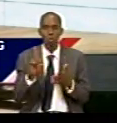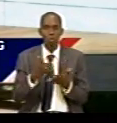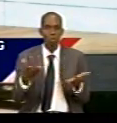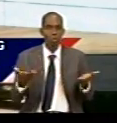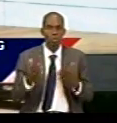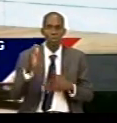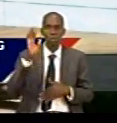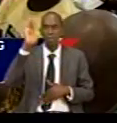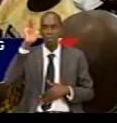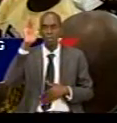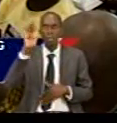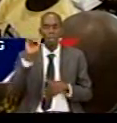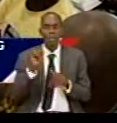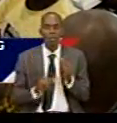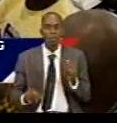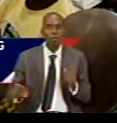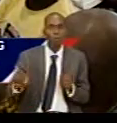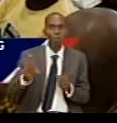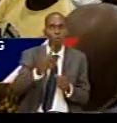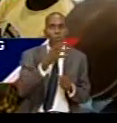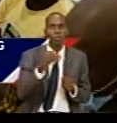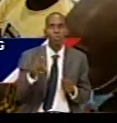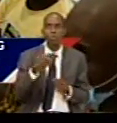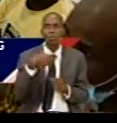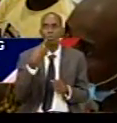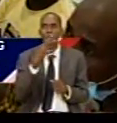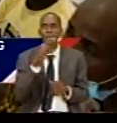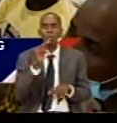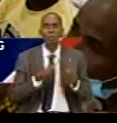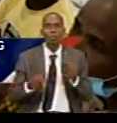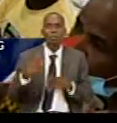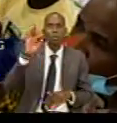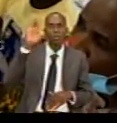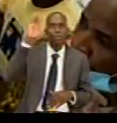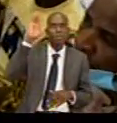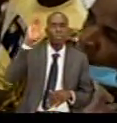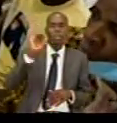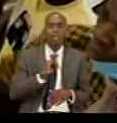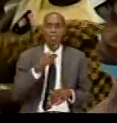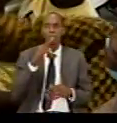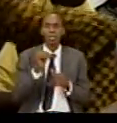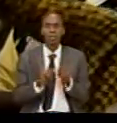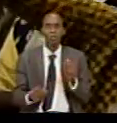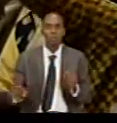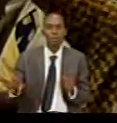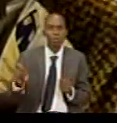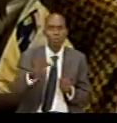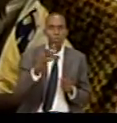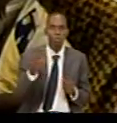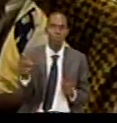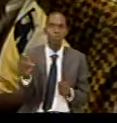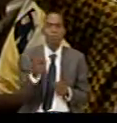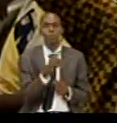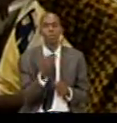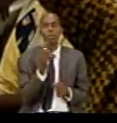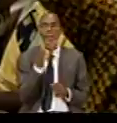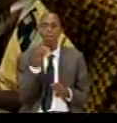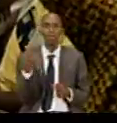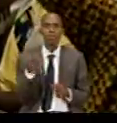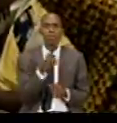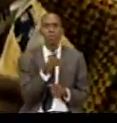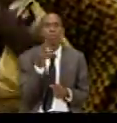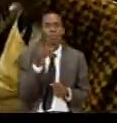said every one of you. I can't see my people. I see every one of you. Where are you there? You